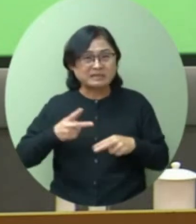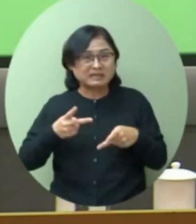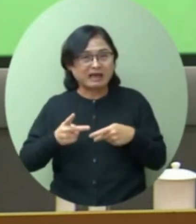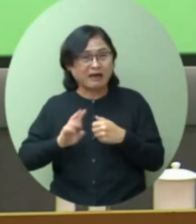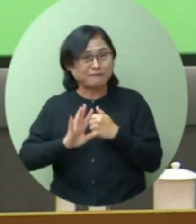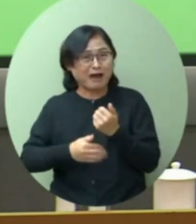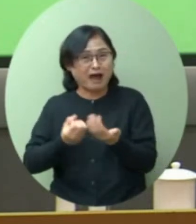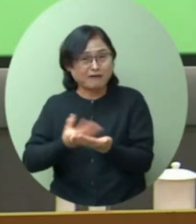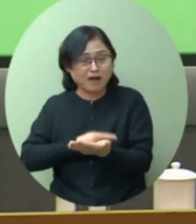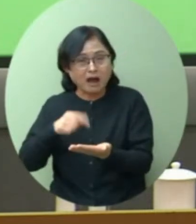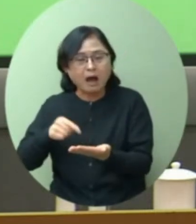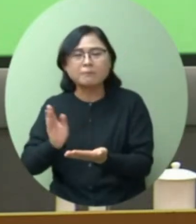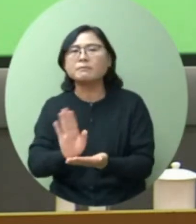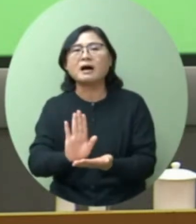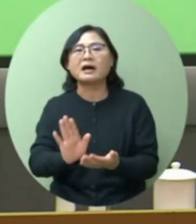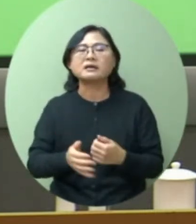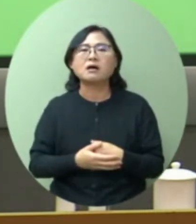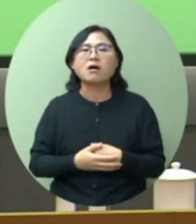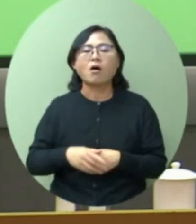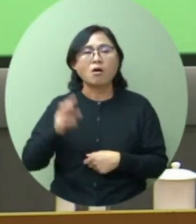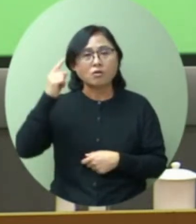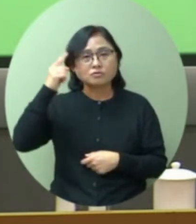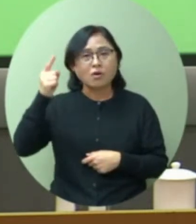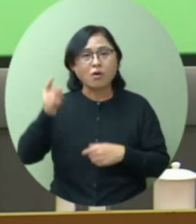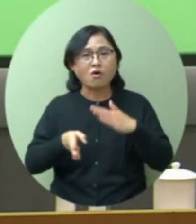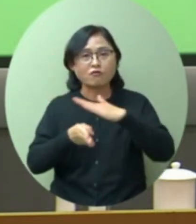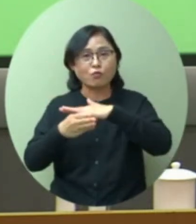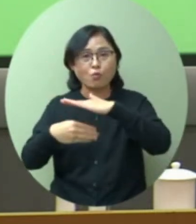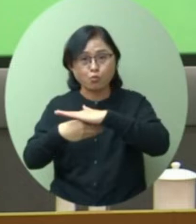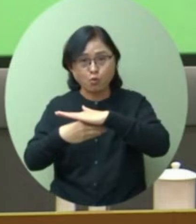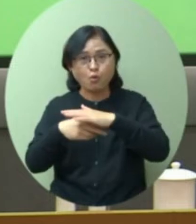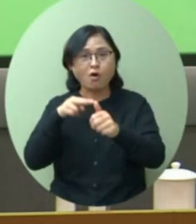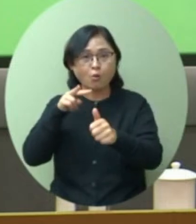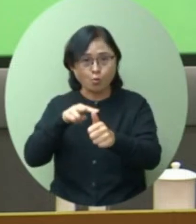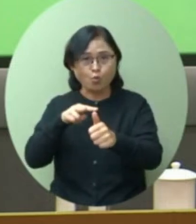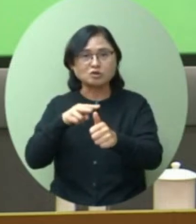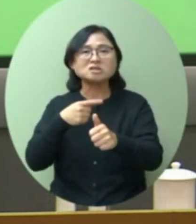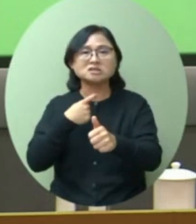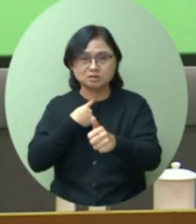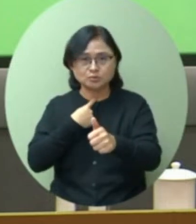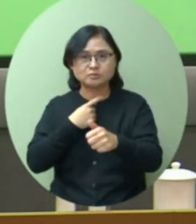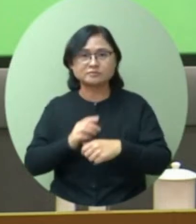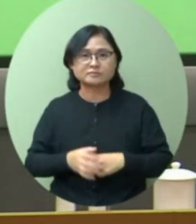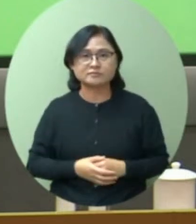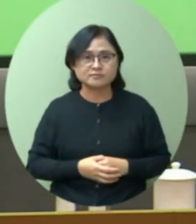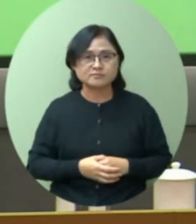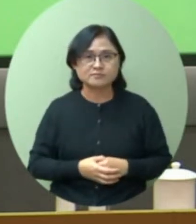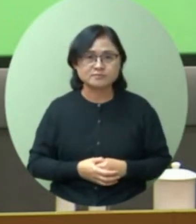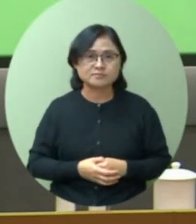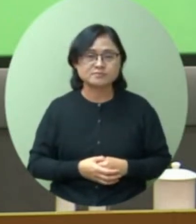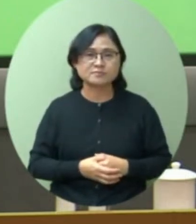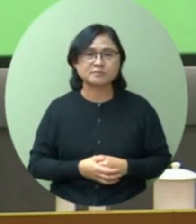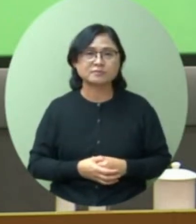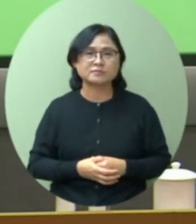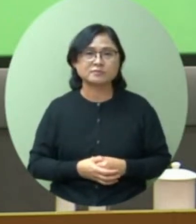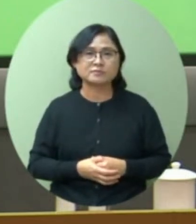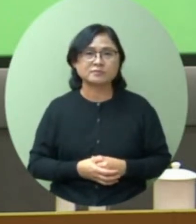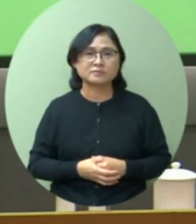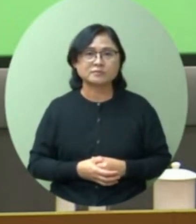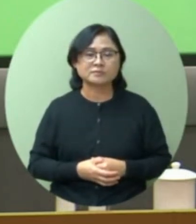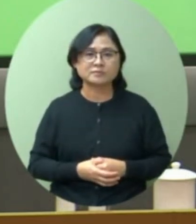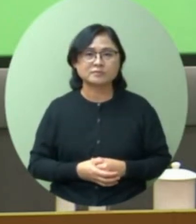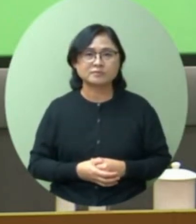flats, which mainly create this market of subdivided flats, will be